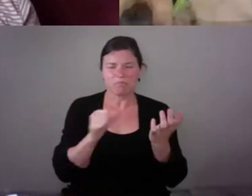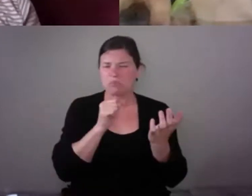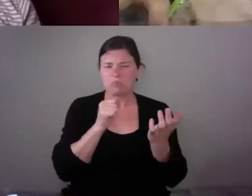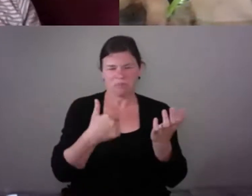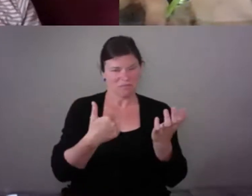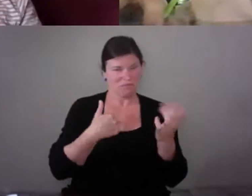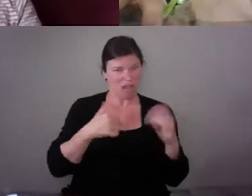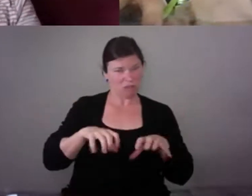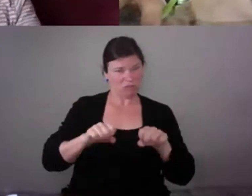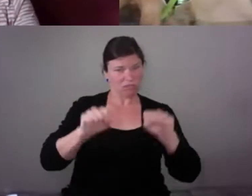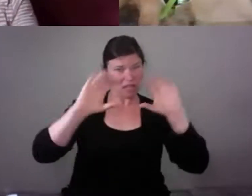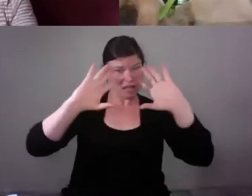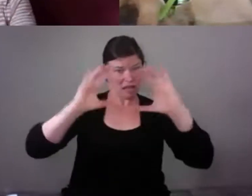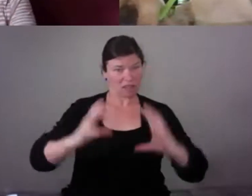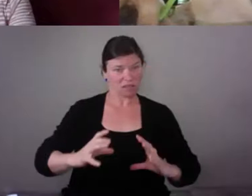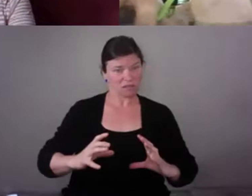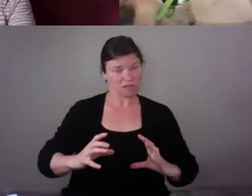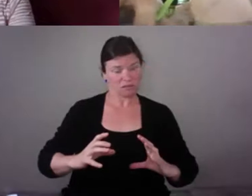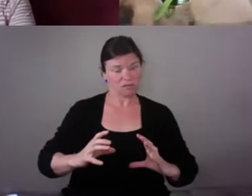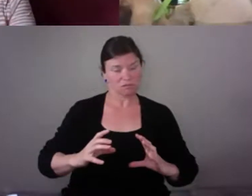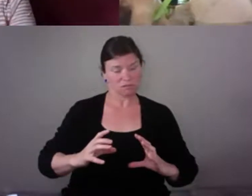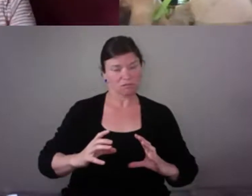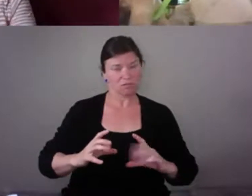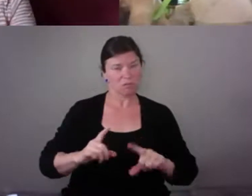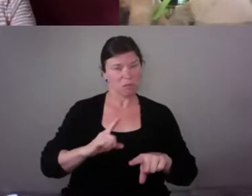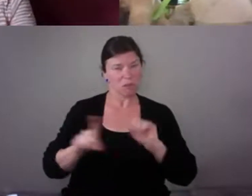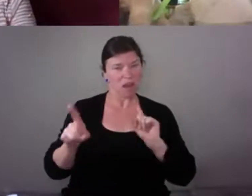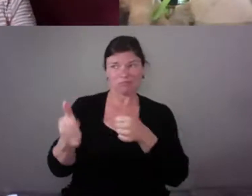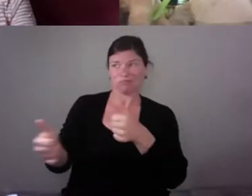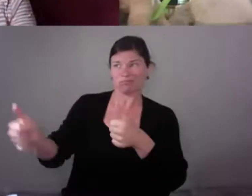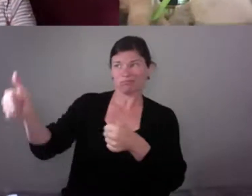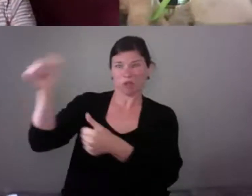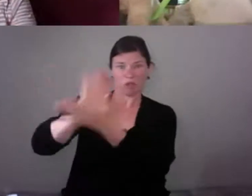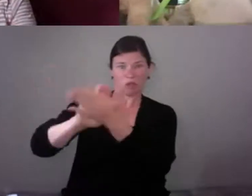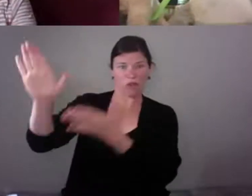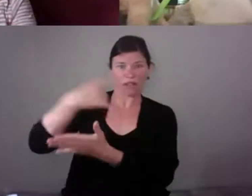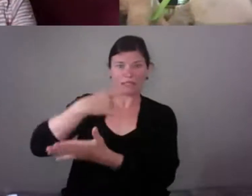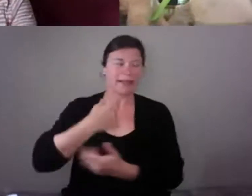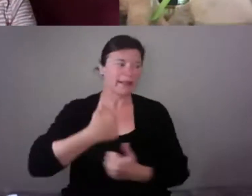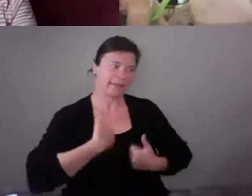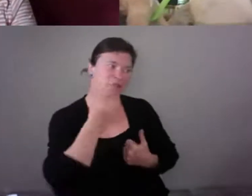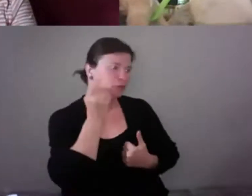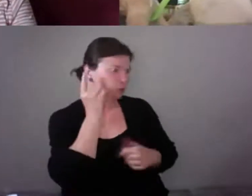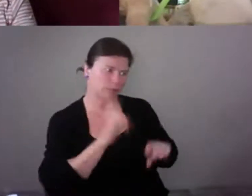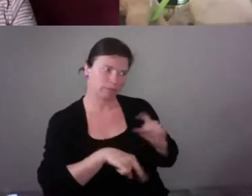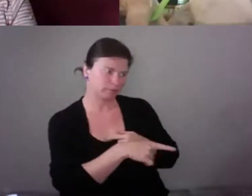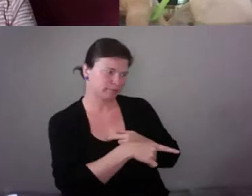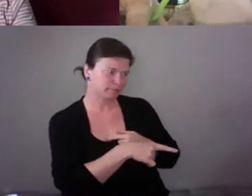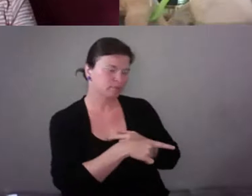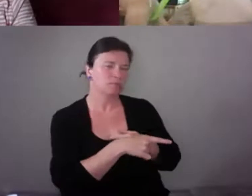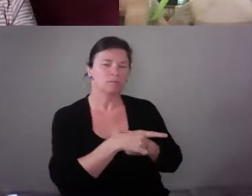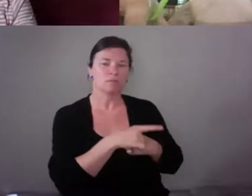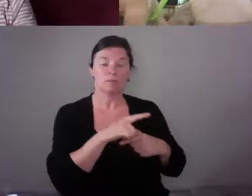taking classes, but they were saying that I couldn't live in the dome, but I, after getting